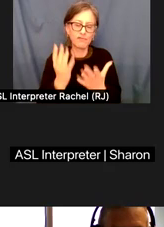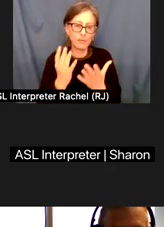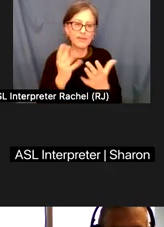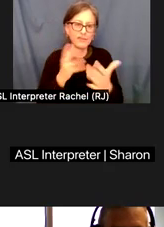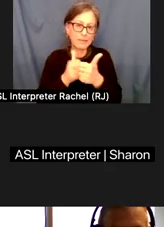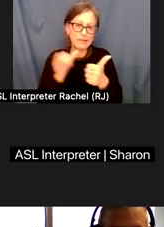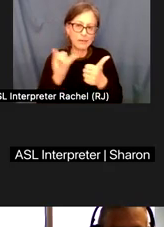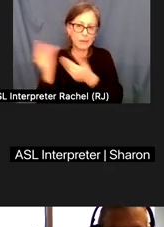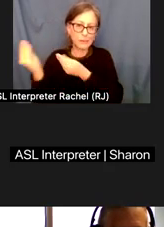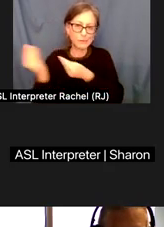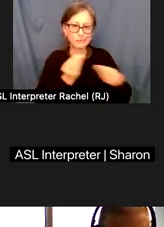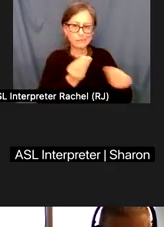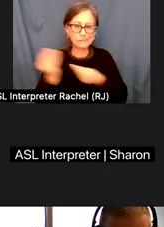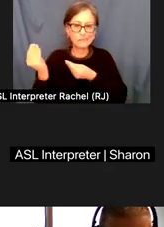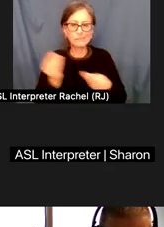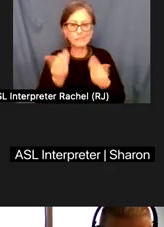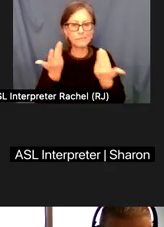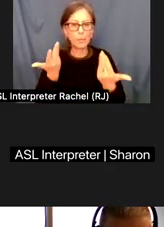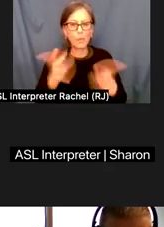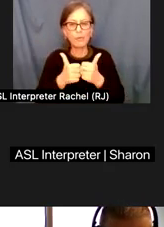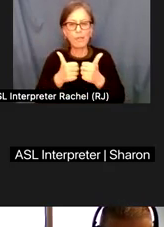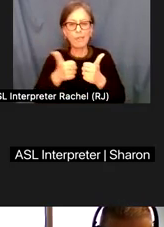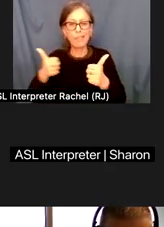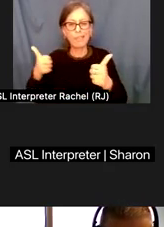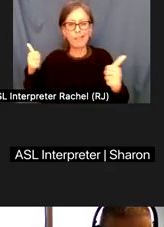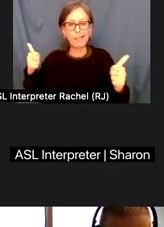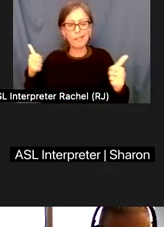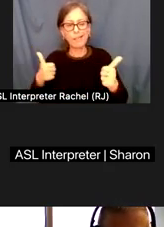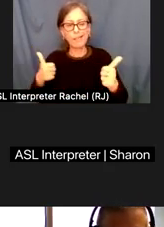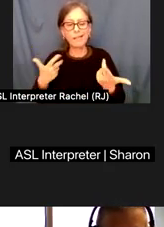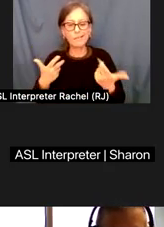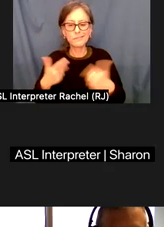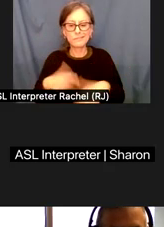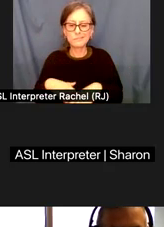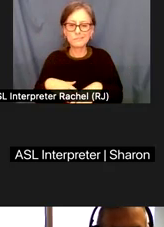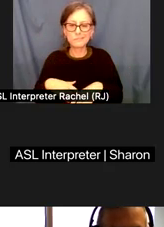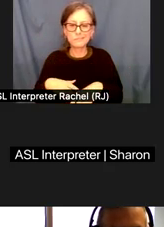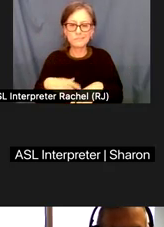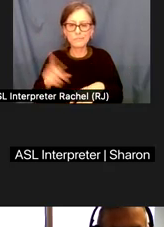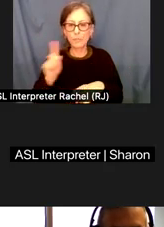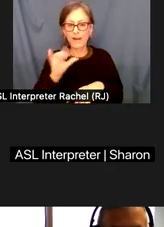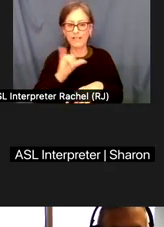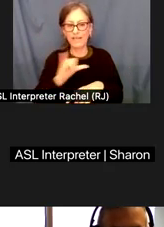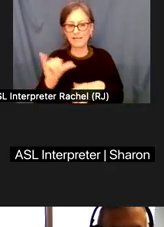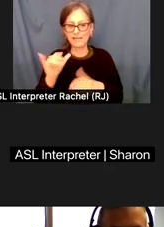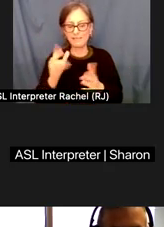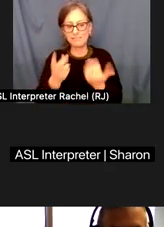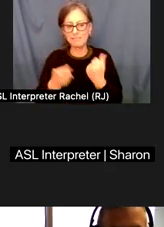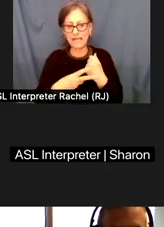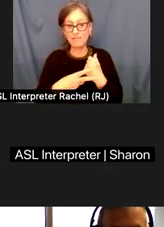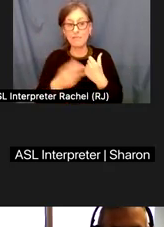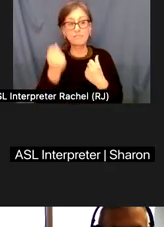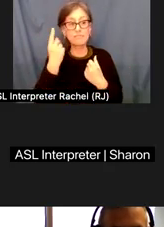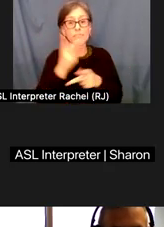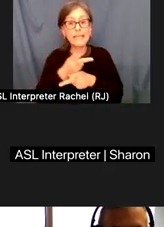doesn't become out of date in what you have, wherever you have that saved and organized. And, be very careful